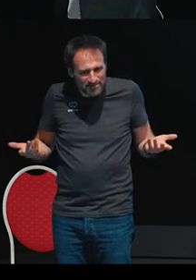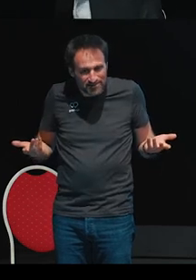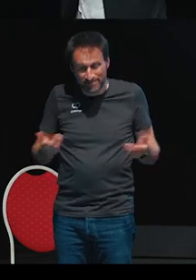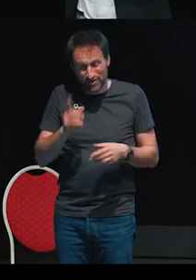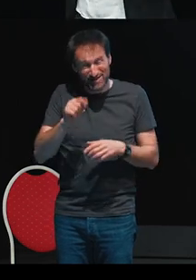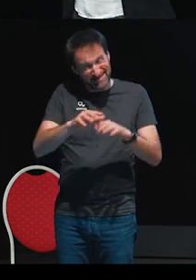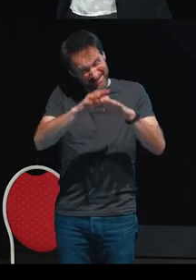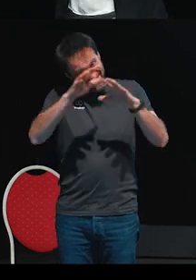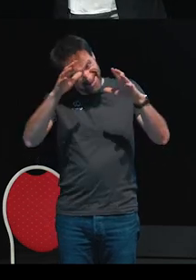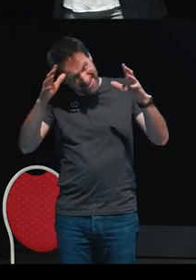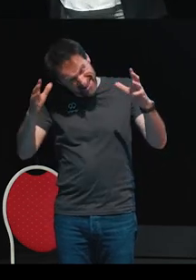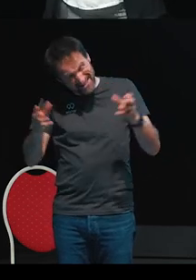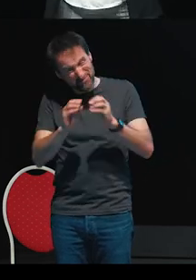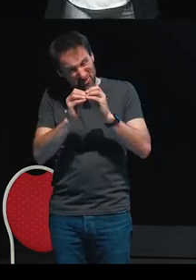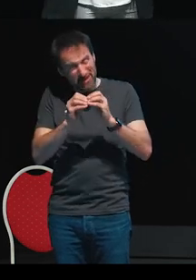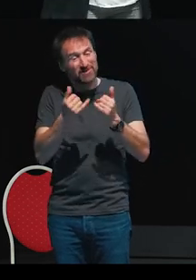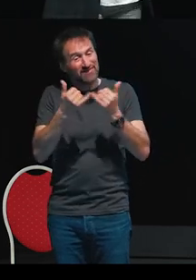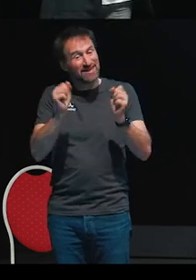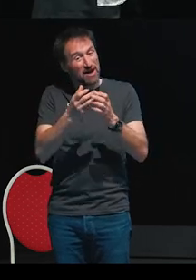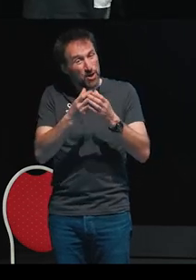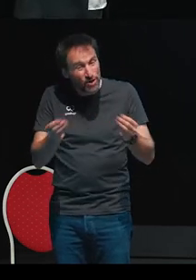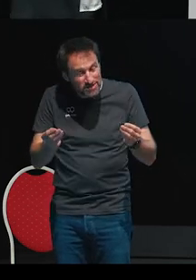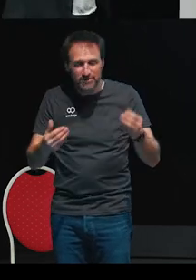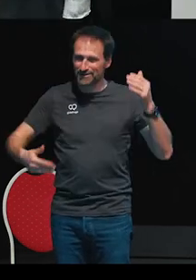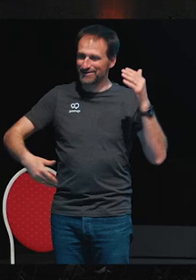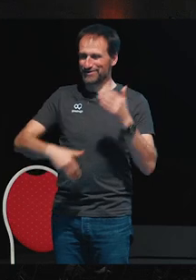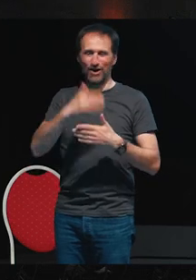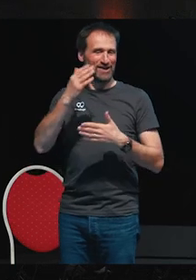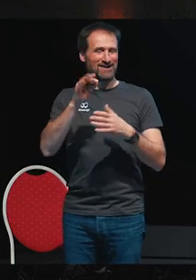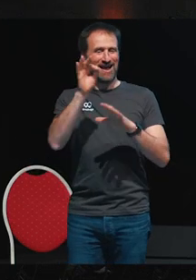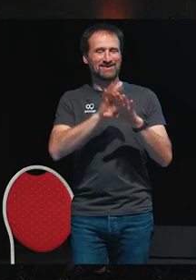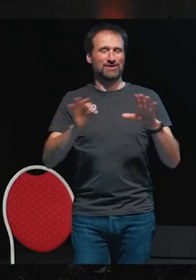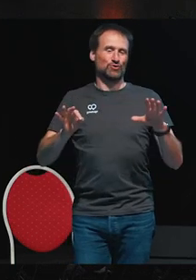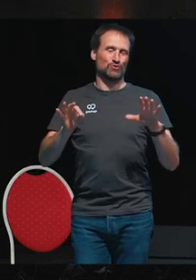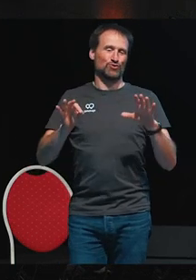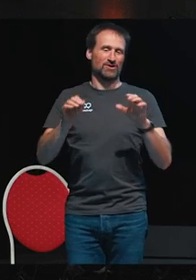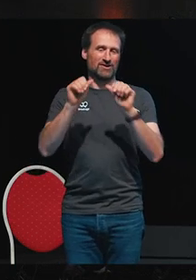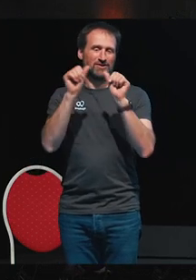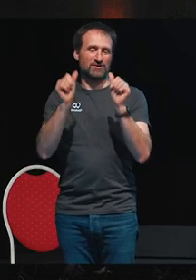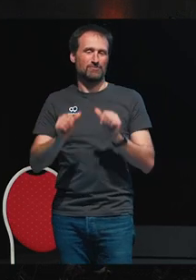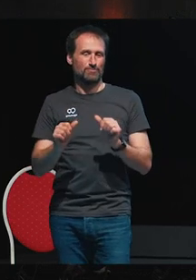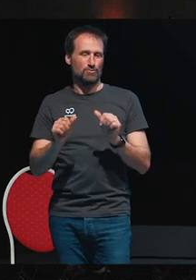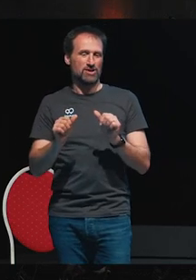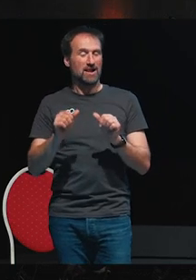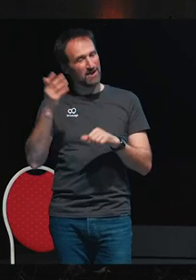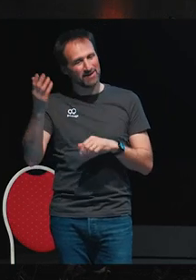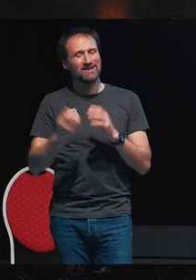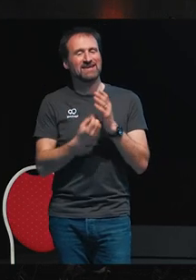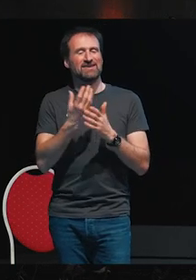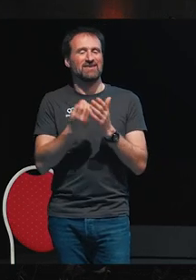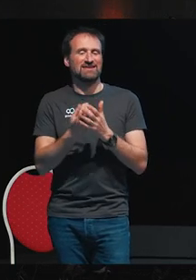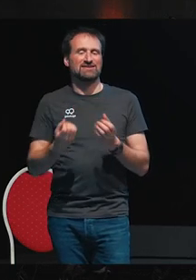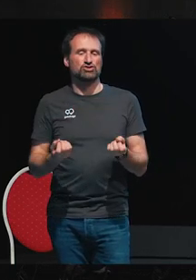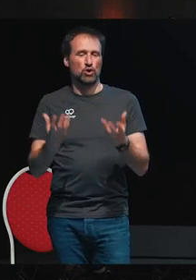of those problems, here comes a new architecture pattern called event sourcing. So what is